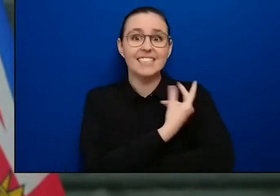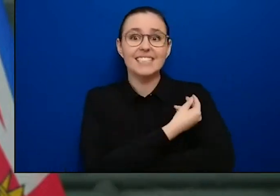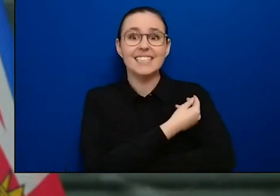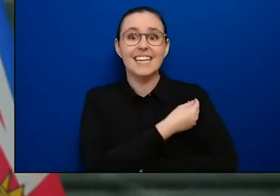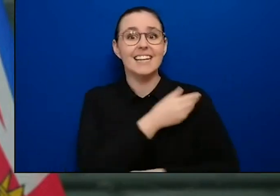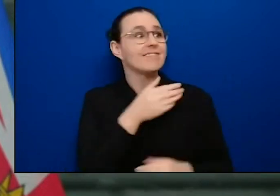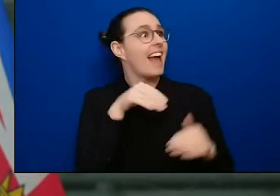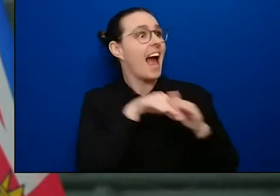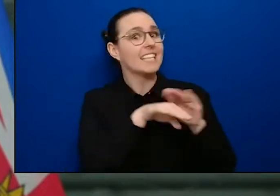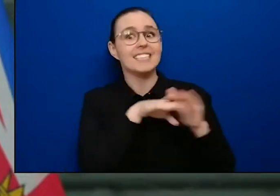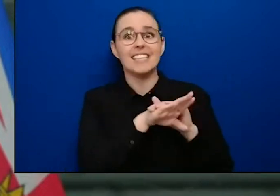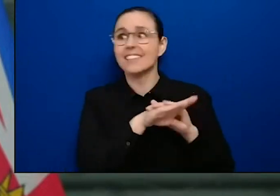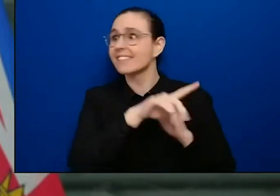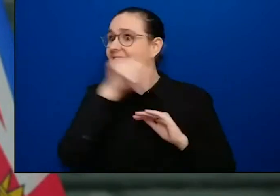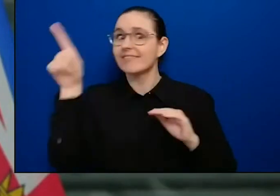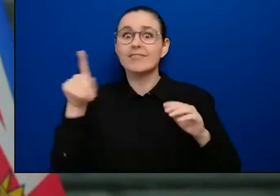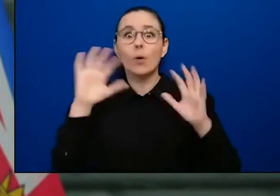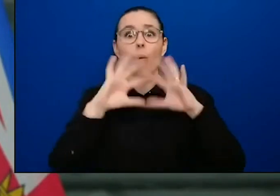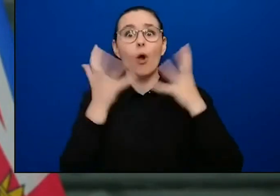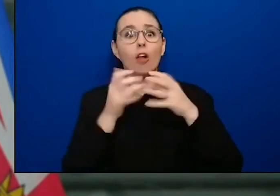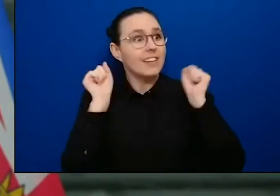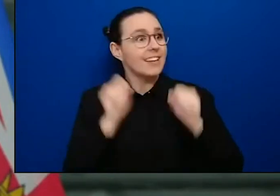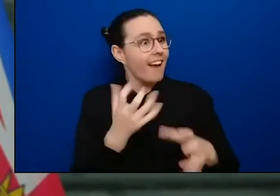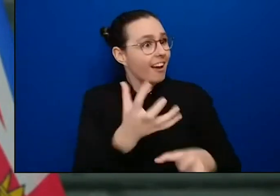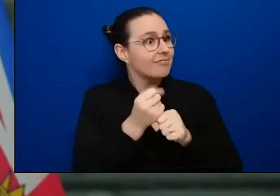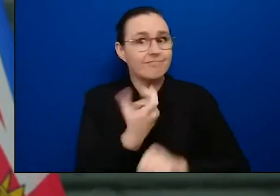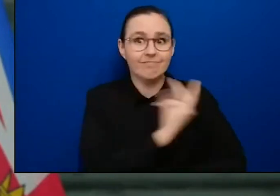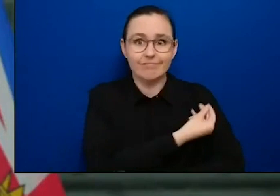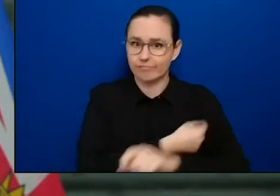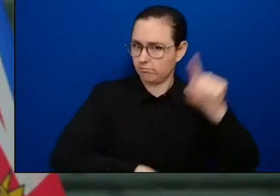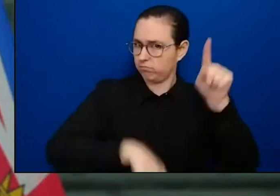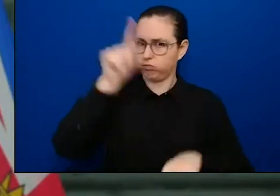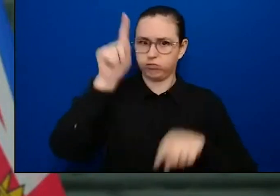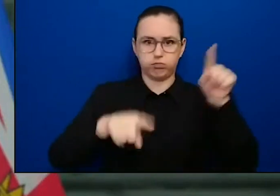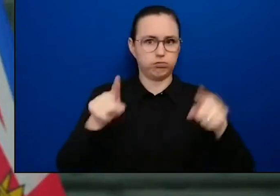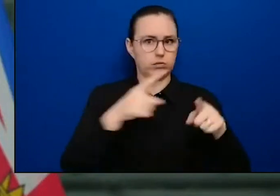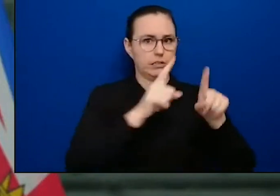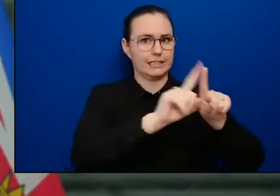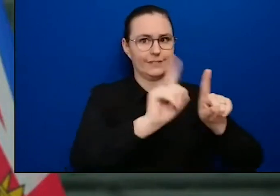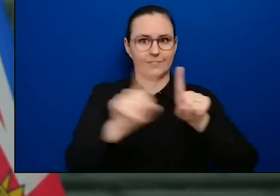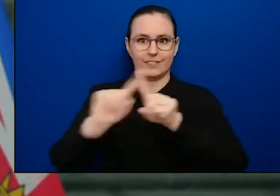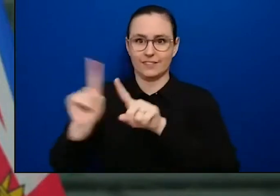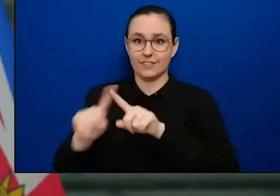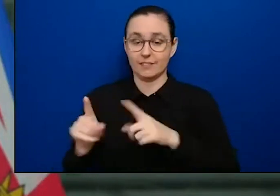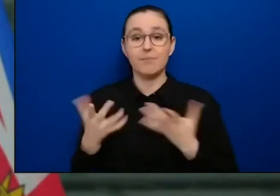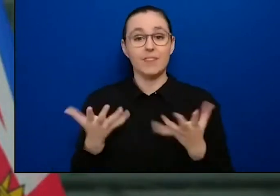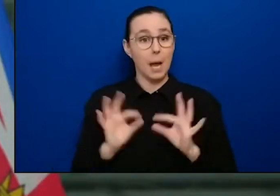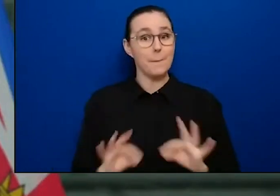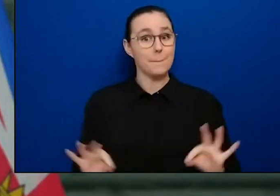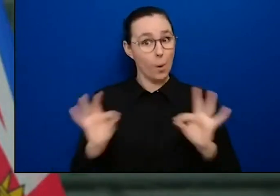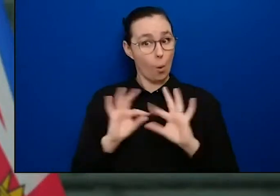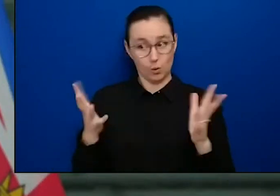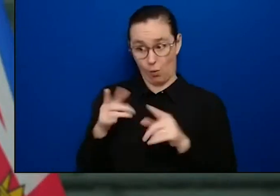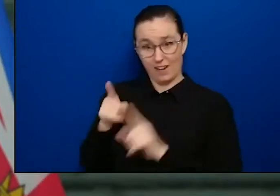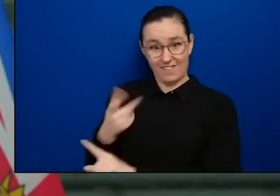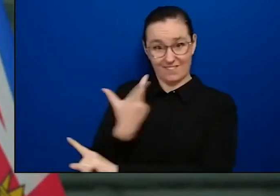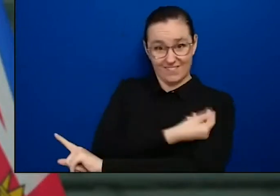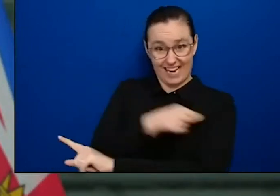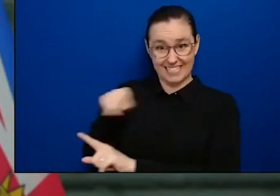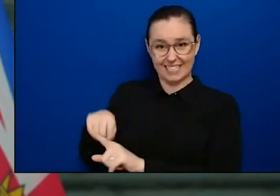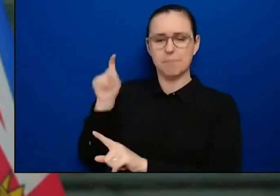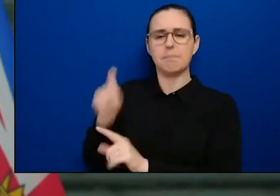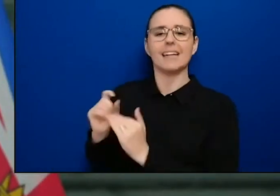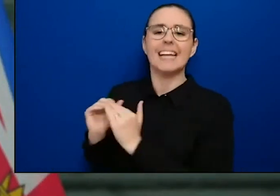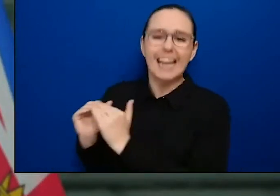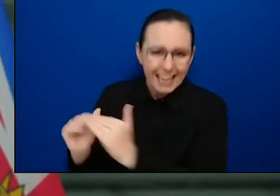this. So there is still a lot we do not yet know about the Omicron variant, and it will take some weeks